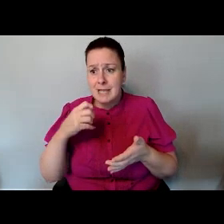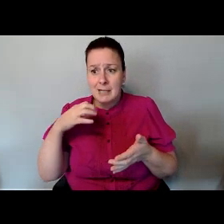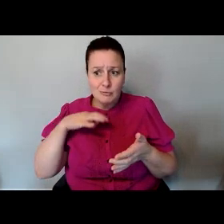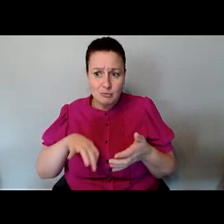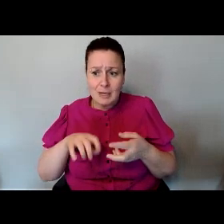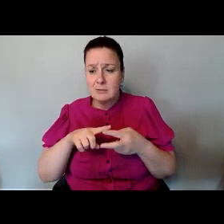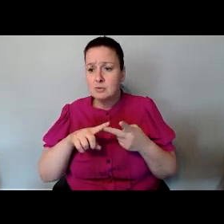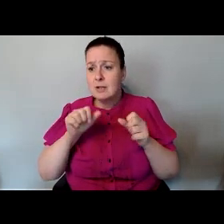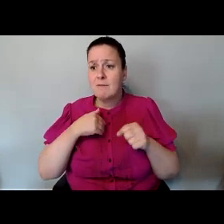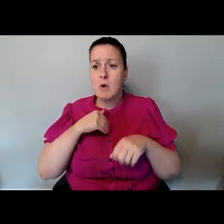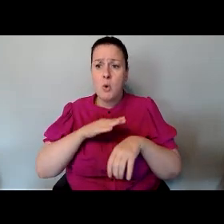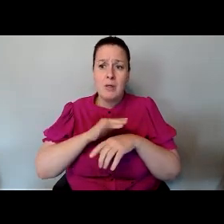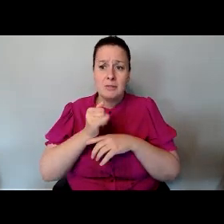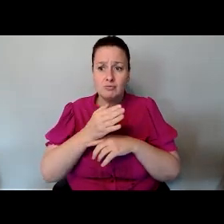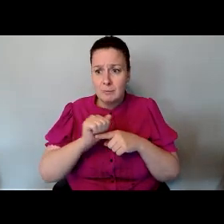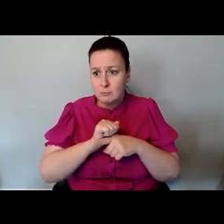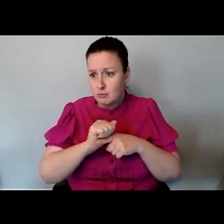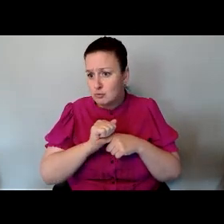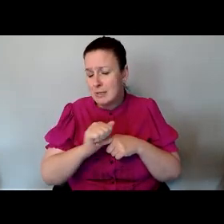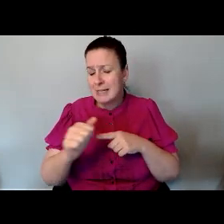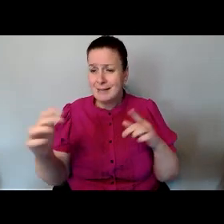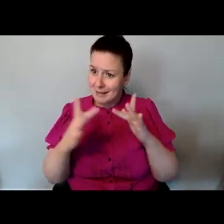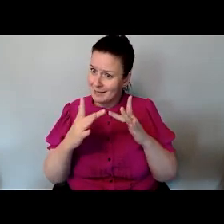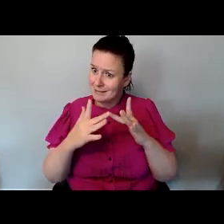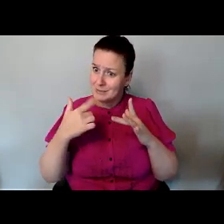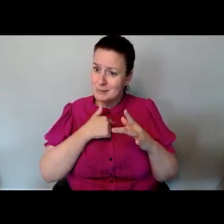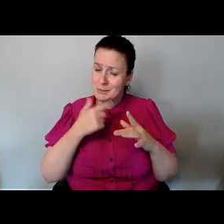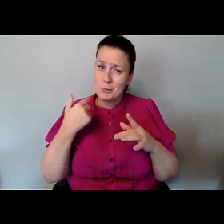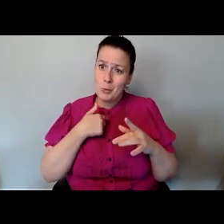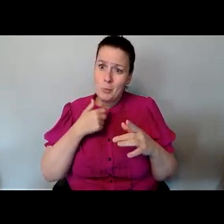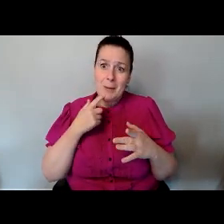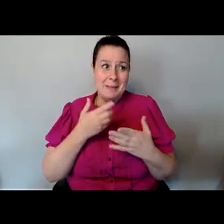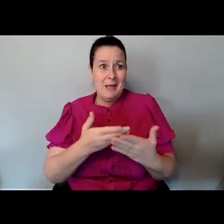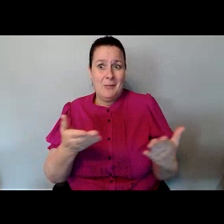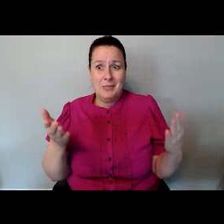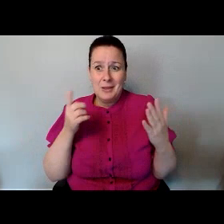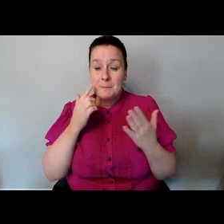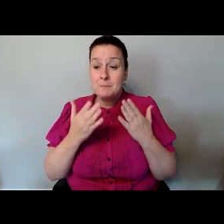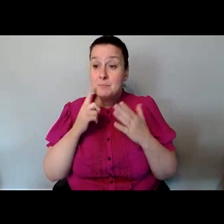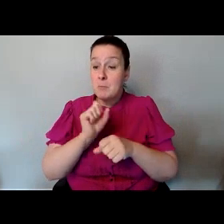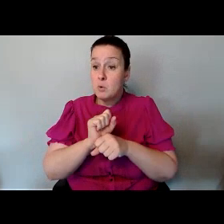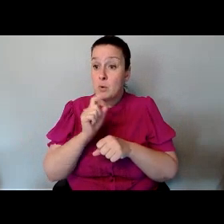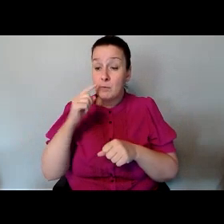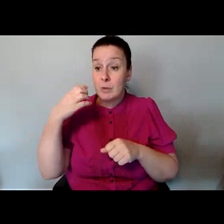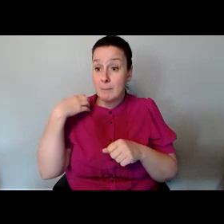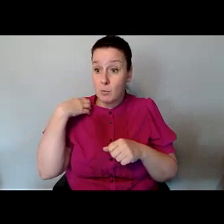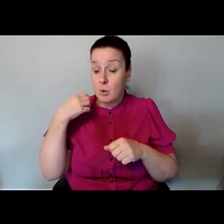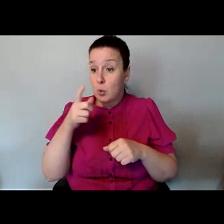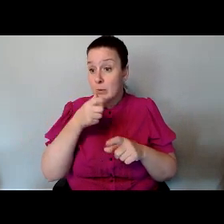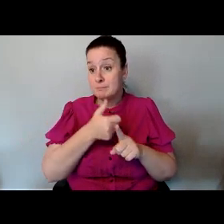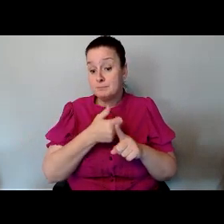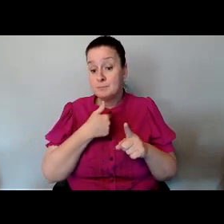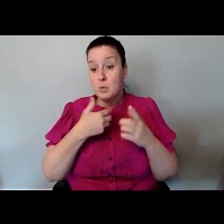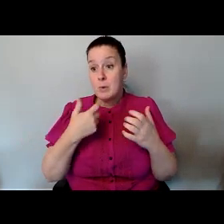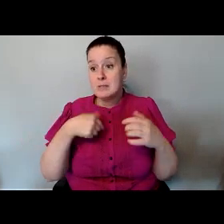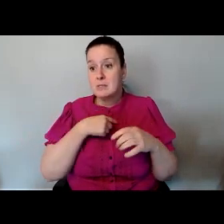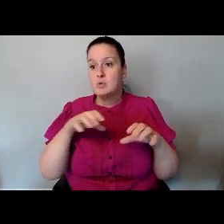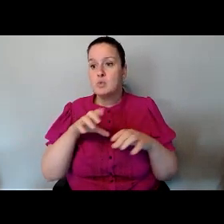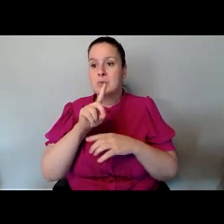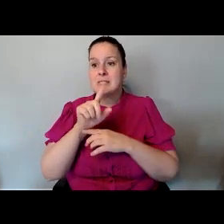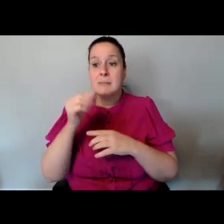some on-the-job training. Get in touch with us. We want to be out there. Maybe you work for an employer that wants us to do some disability